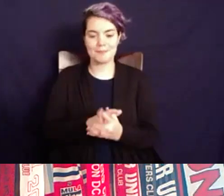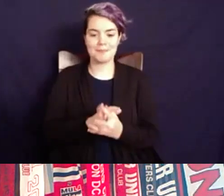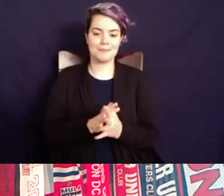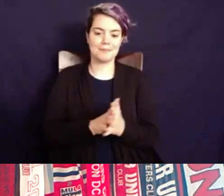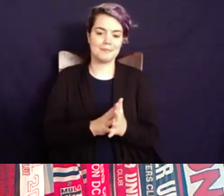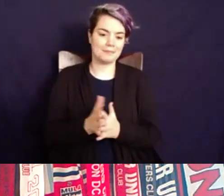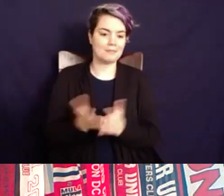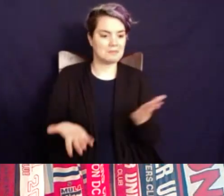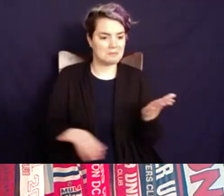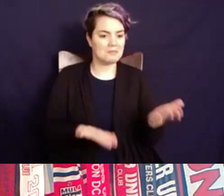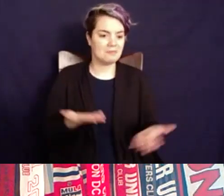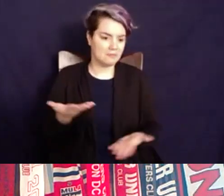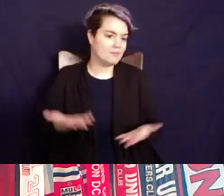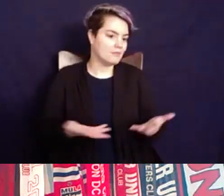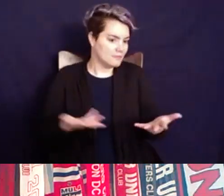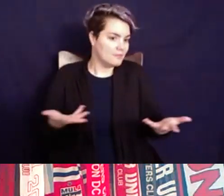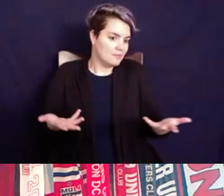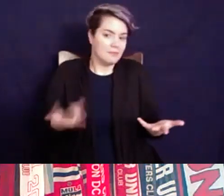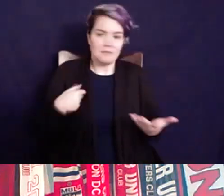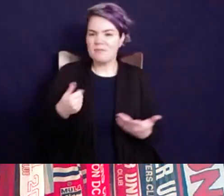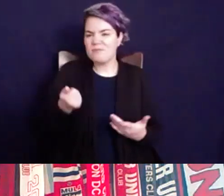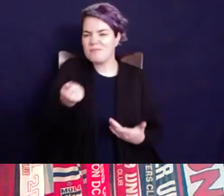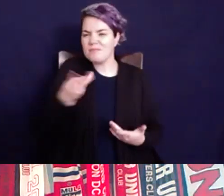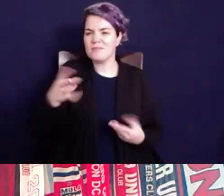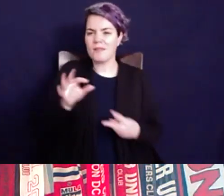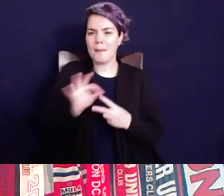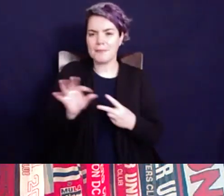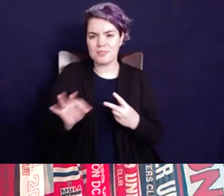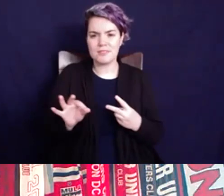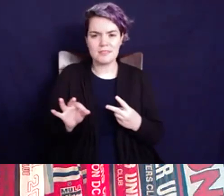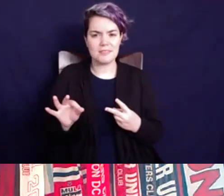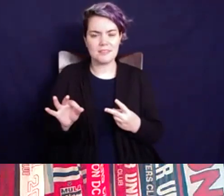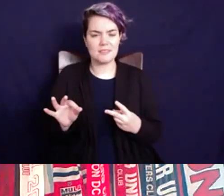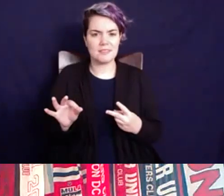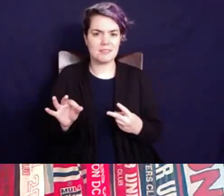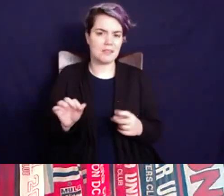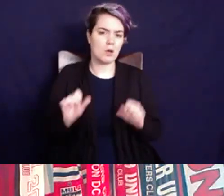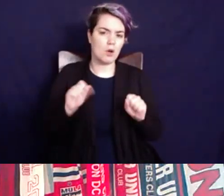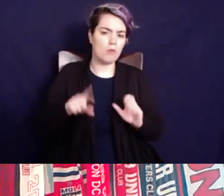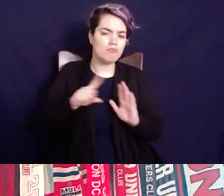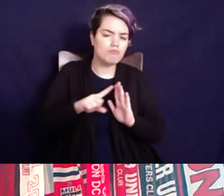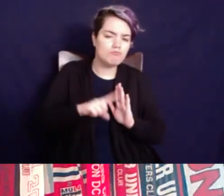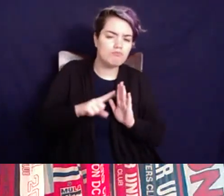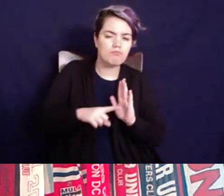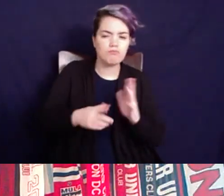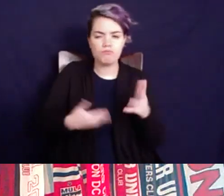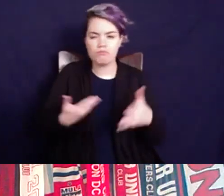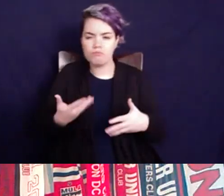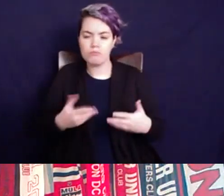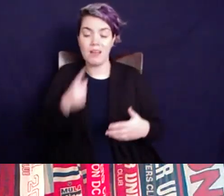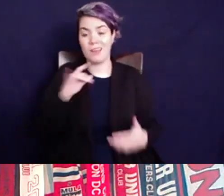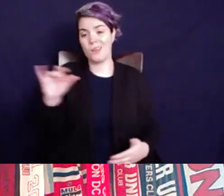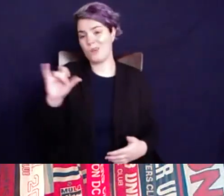are a number of federal options that really should be explored. And there's also, frankly,